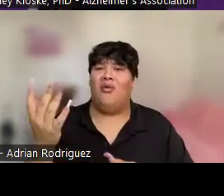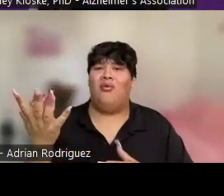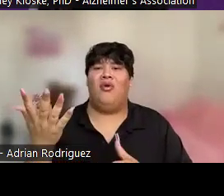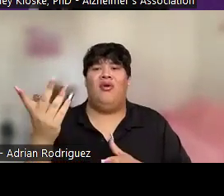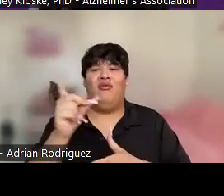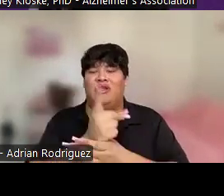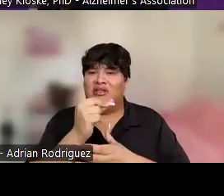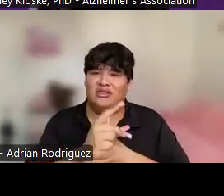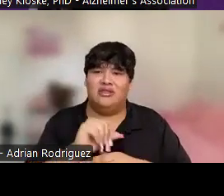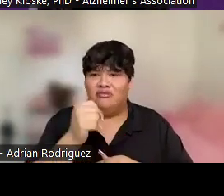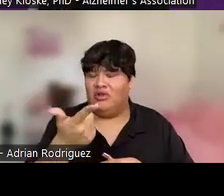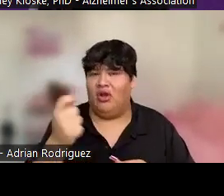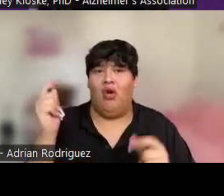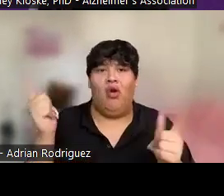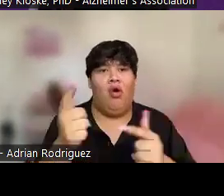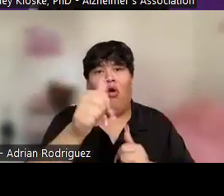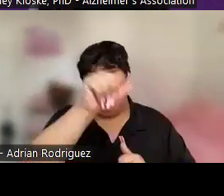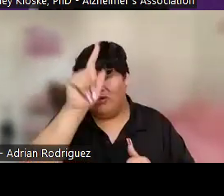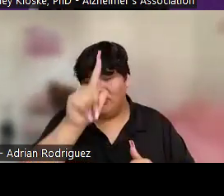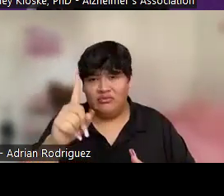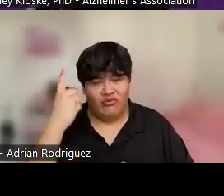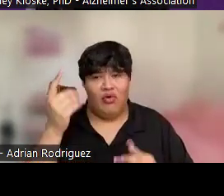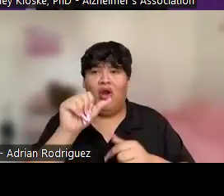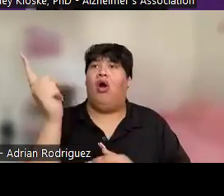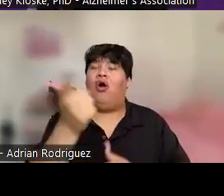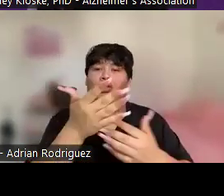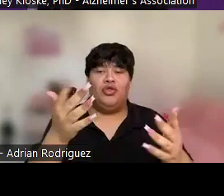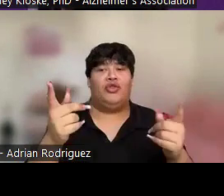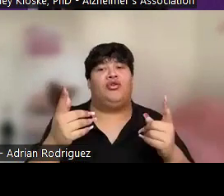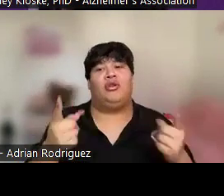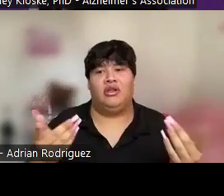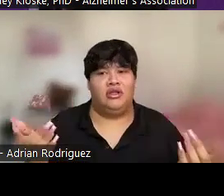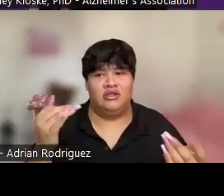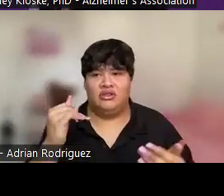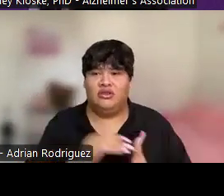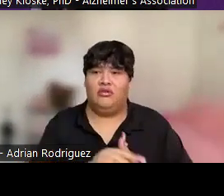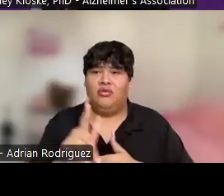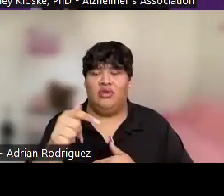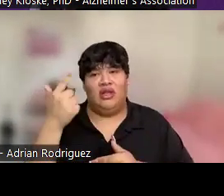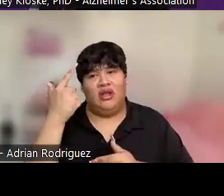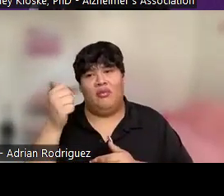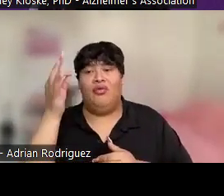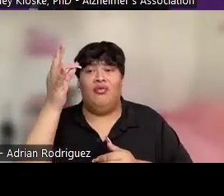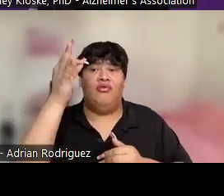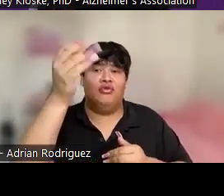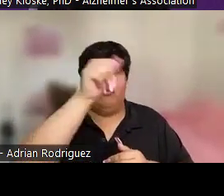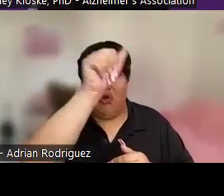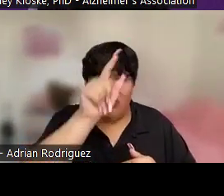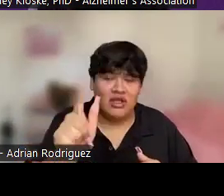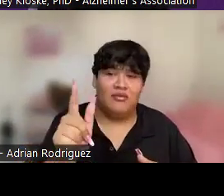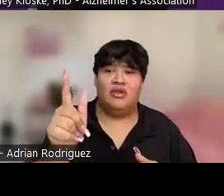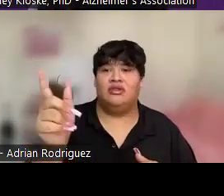for Alzheimer's, but also for all other dementias as well, as we continue to think about the future of Alzheimer's